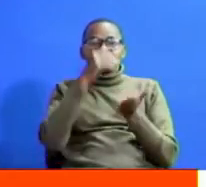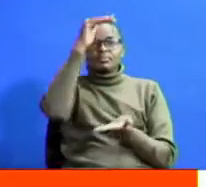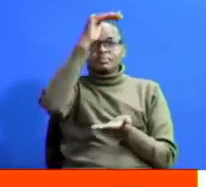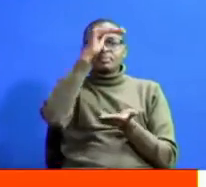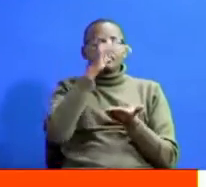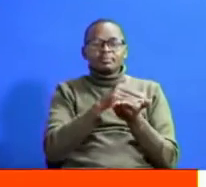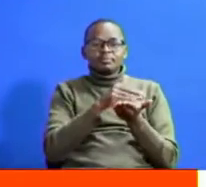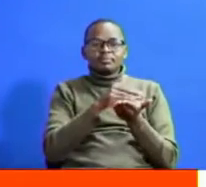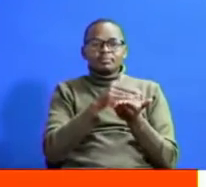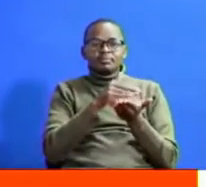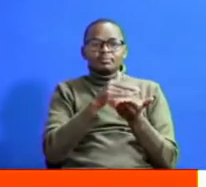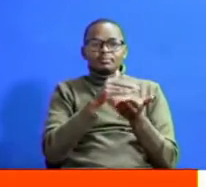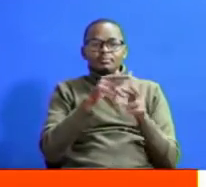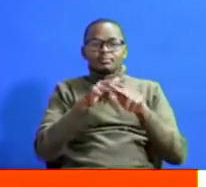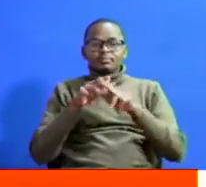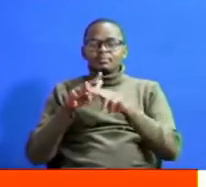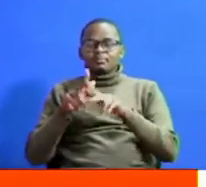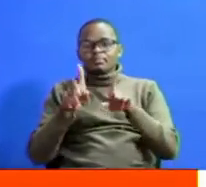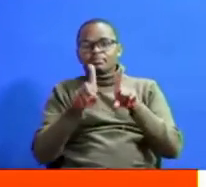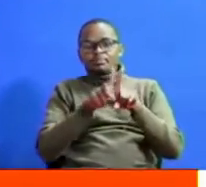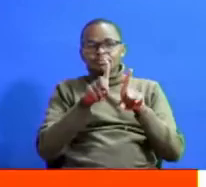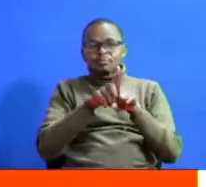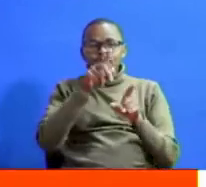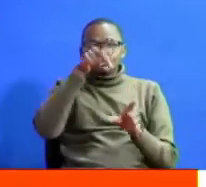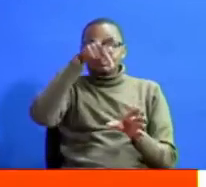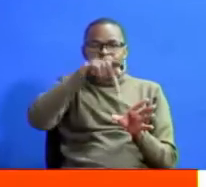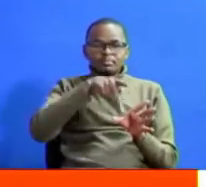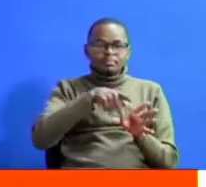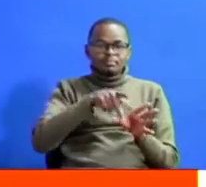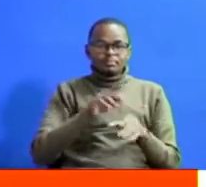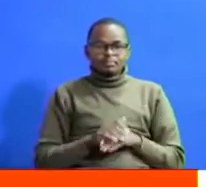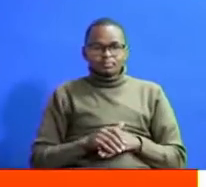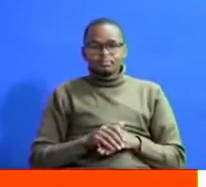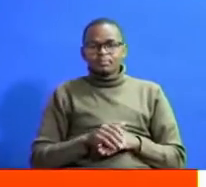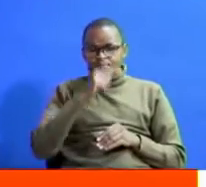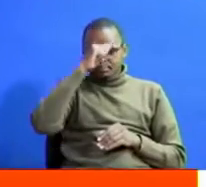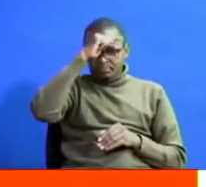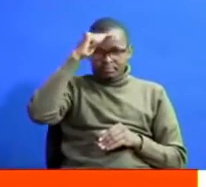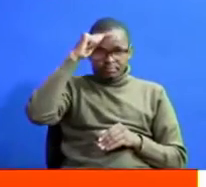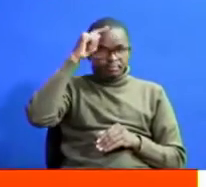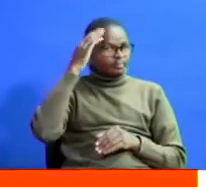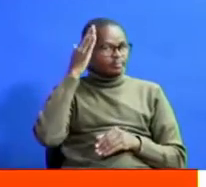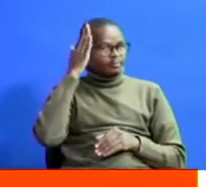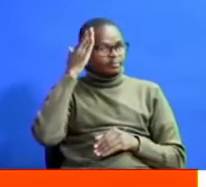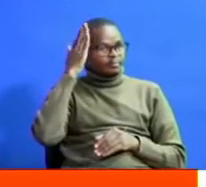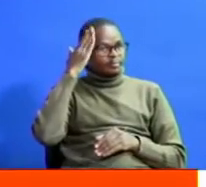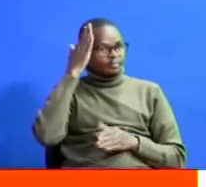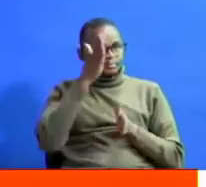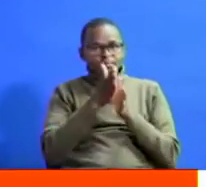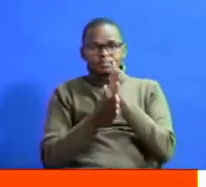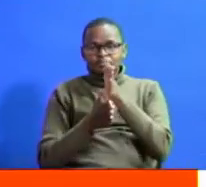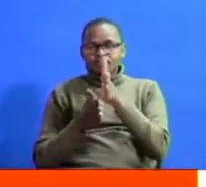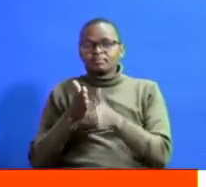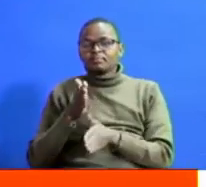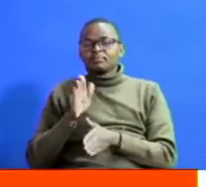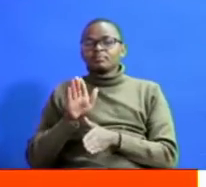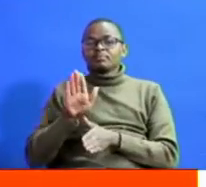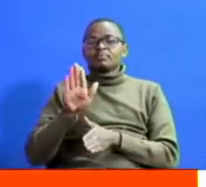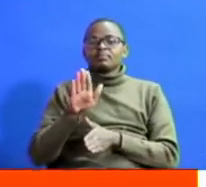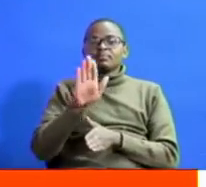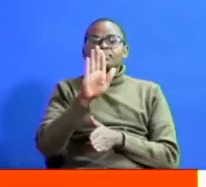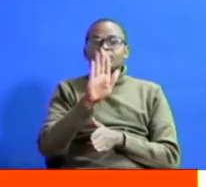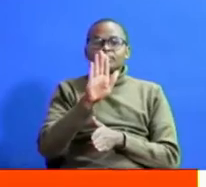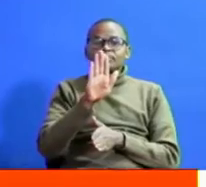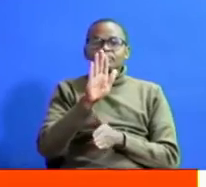ya chumvi na ya petroli. Sababu tunajua mpango wenu ulikuwa